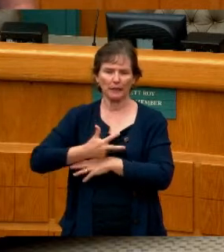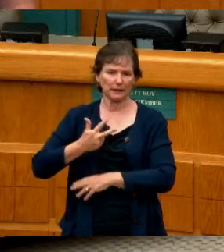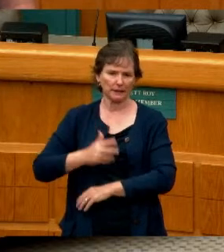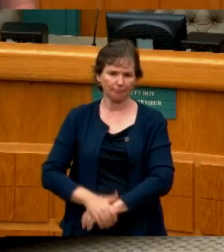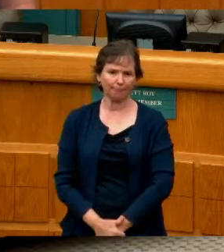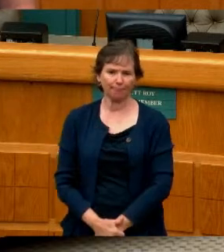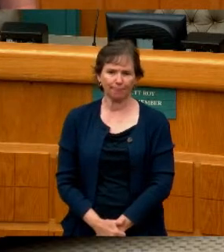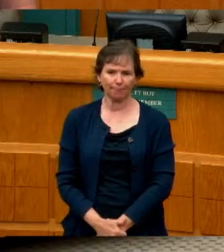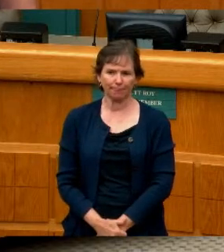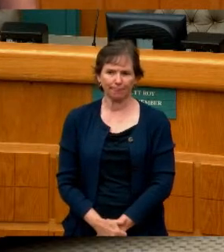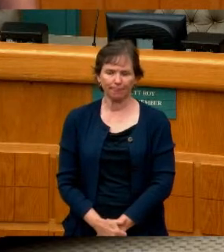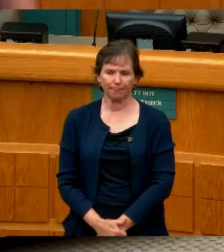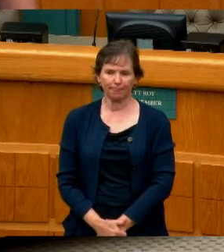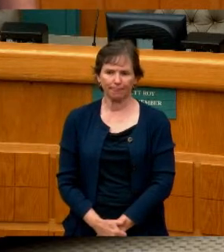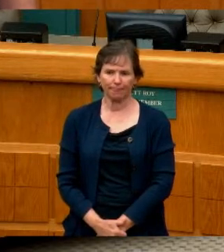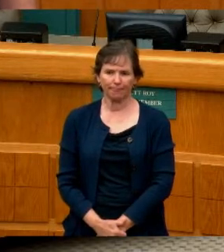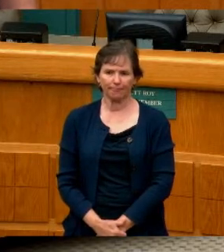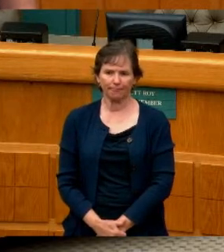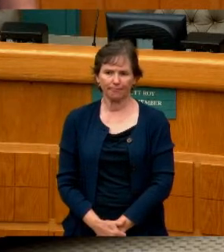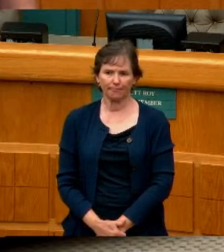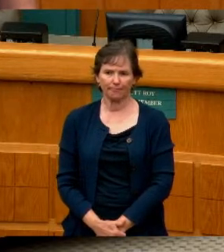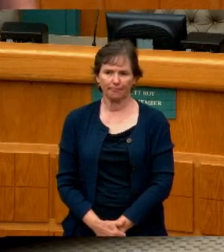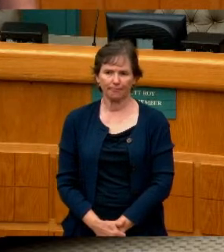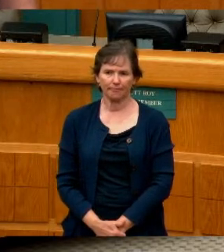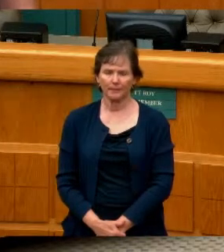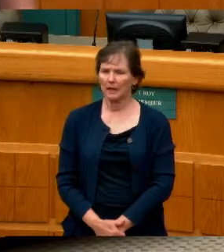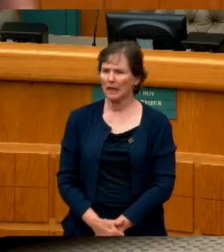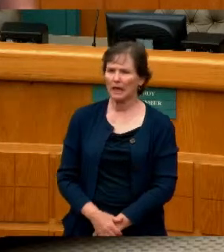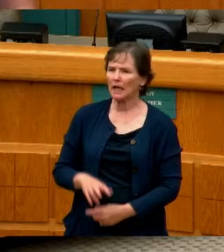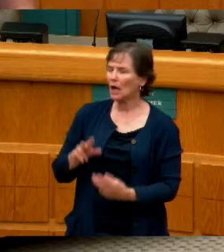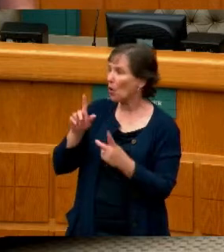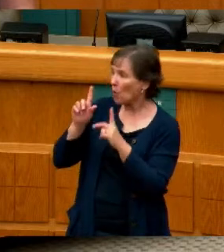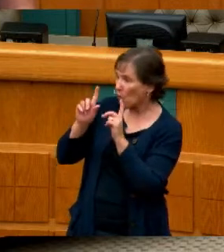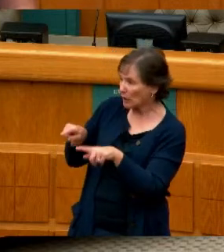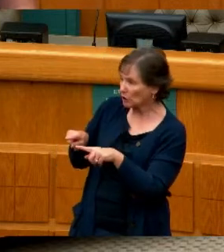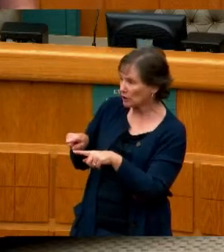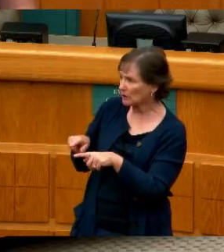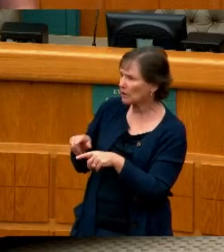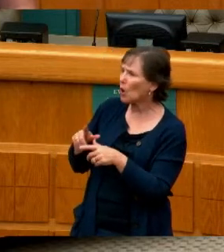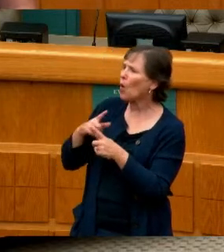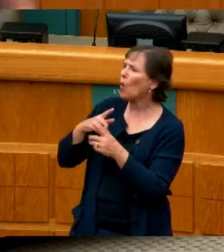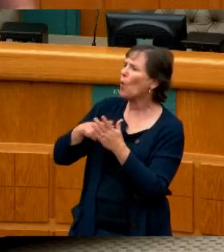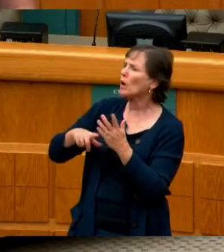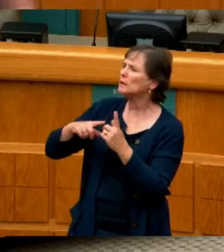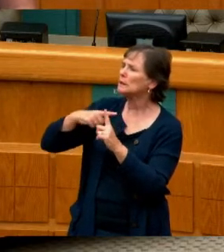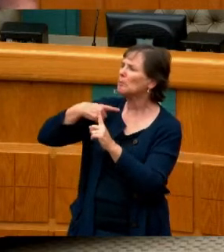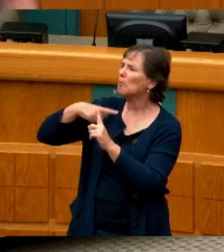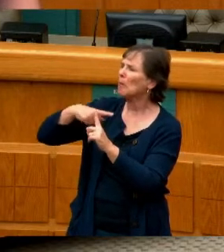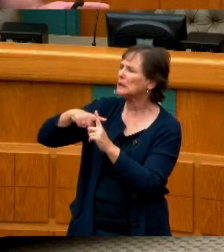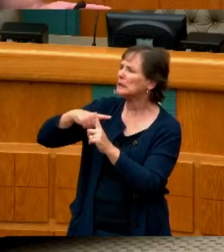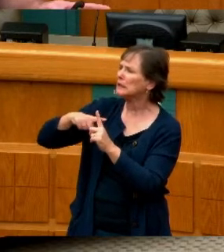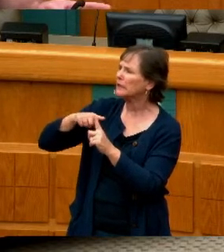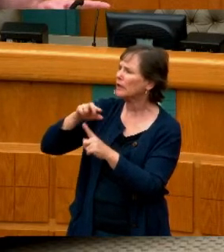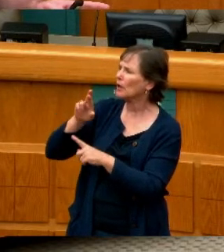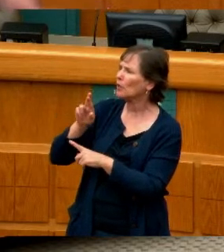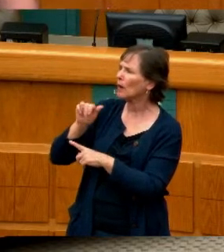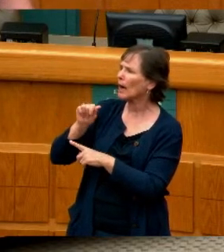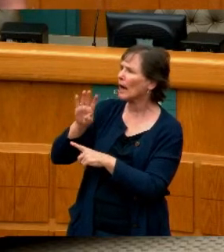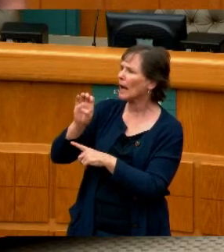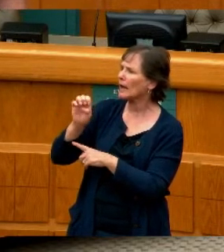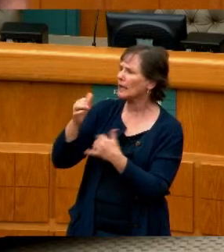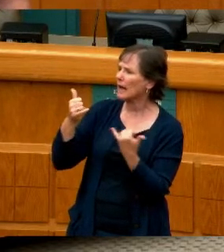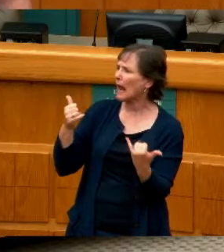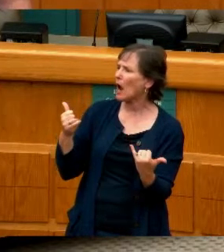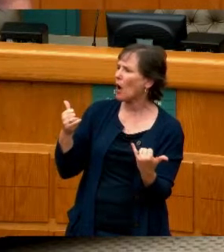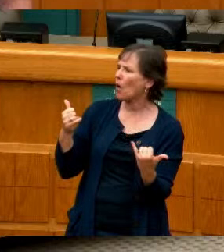Texas Department of Emergency Management. Used to be the military testing team, so it's about a 2 or 3 day turnaround time. Okay, thank you. You're welcome.